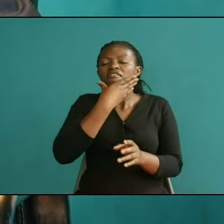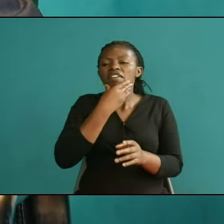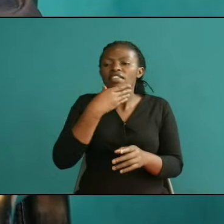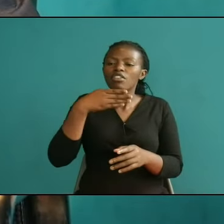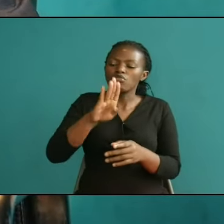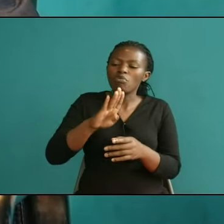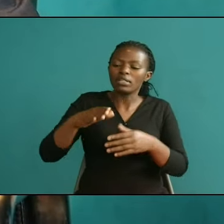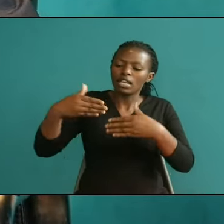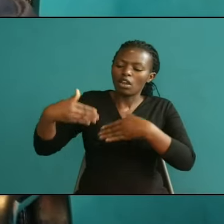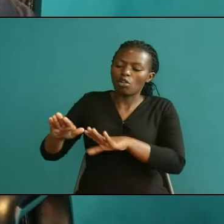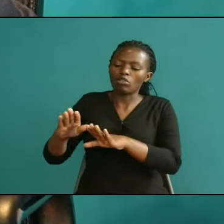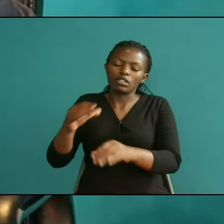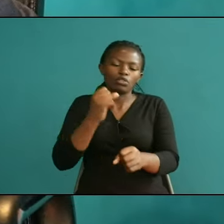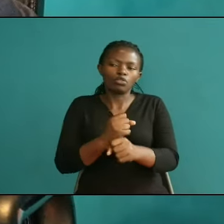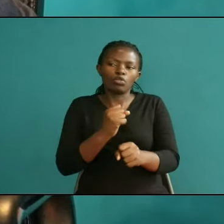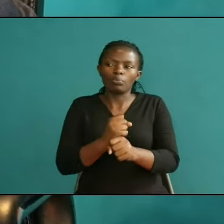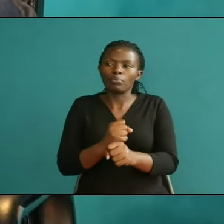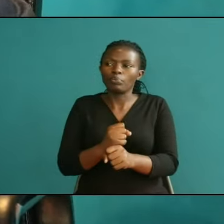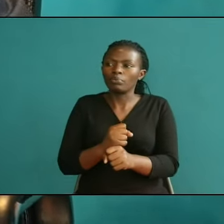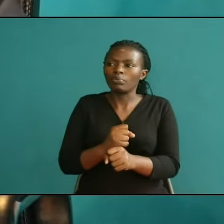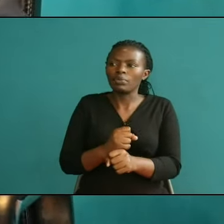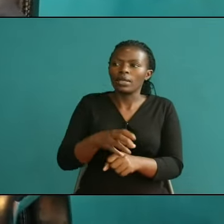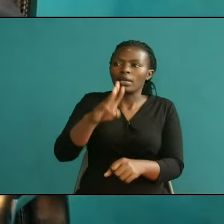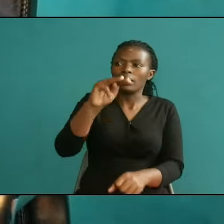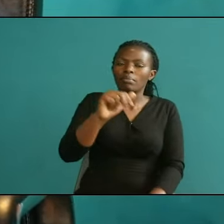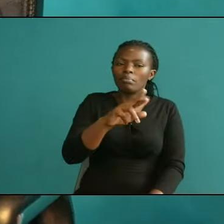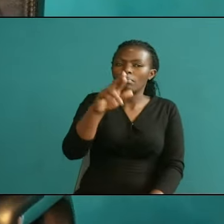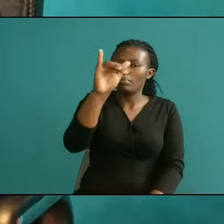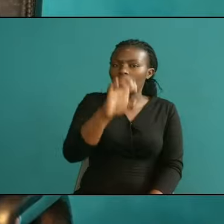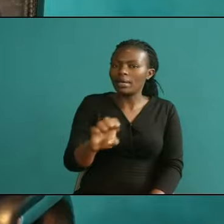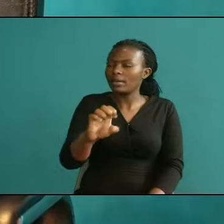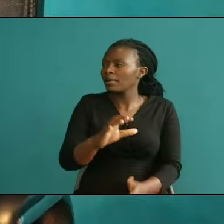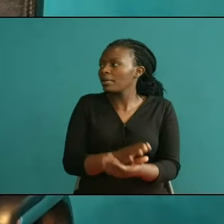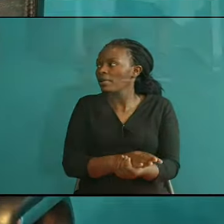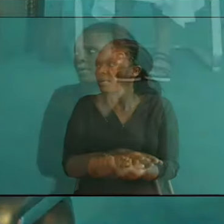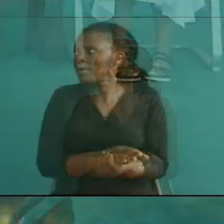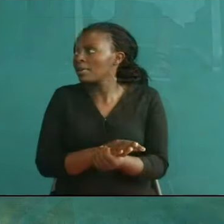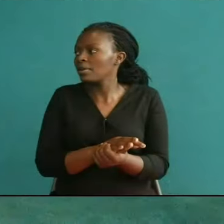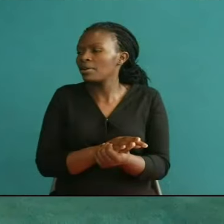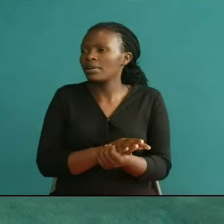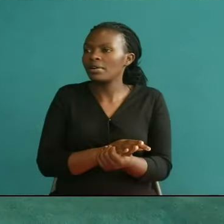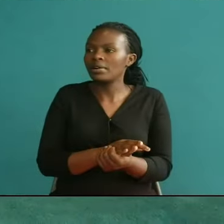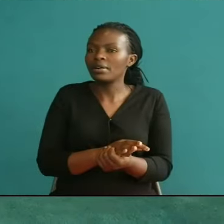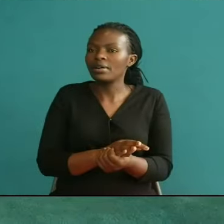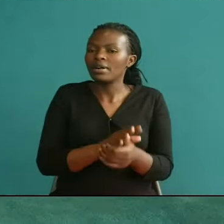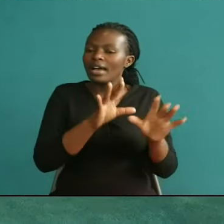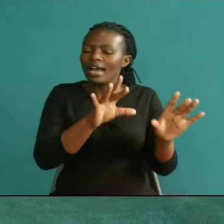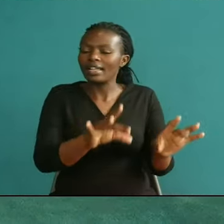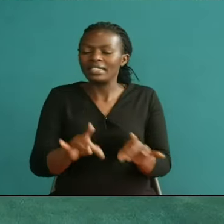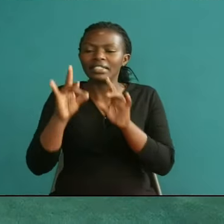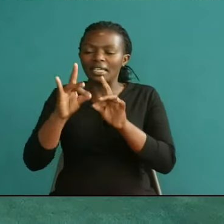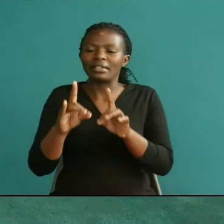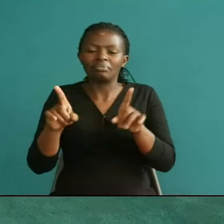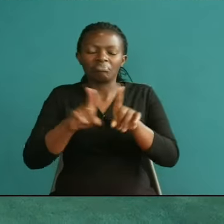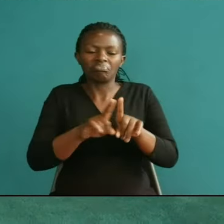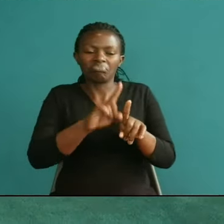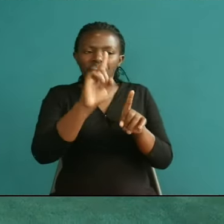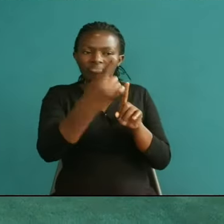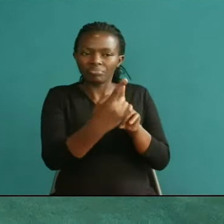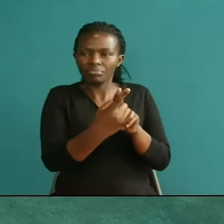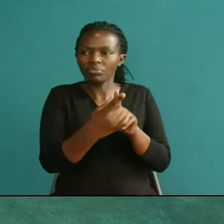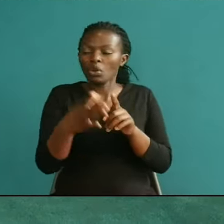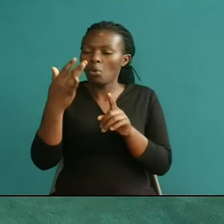job. Marie, how would you rate that? I would take it as a one,